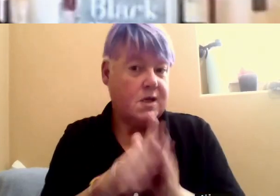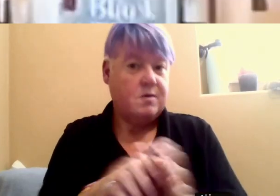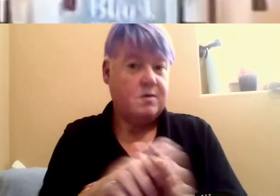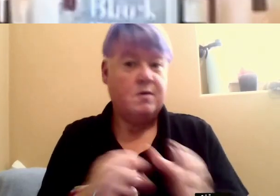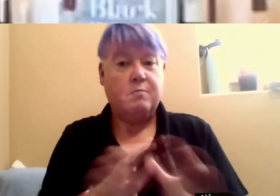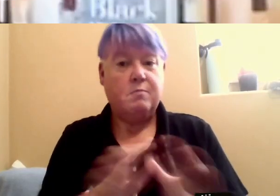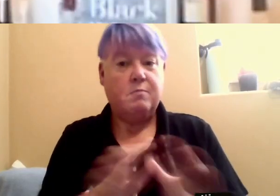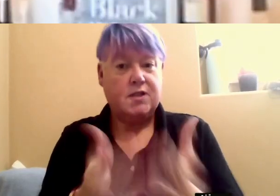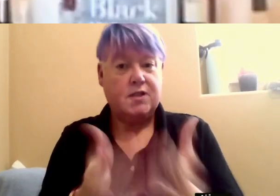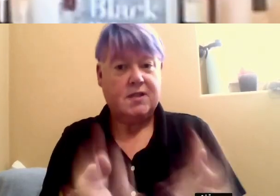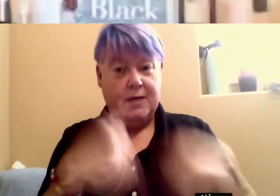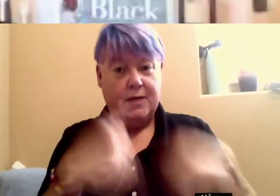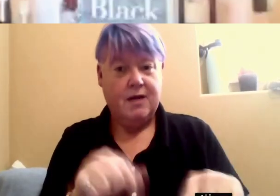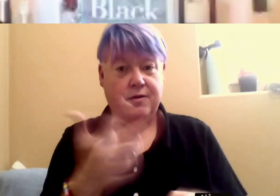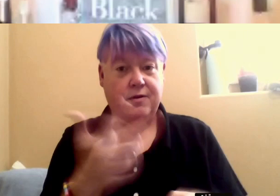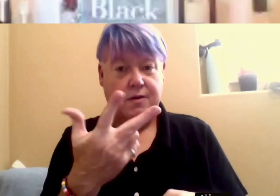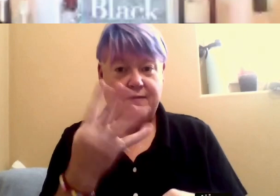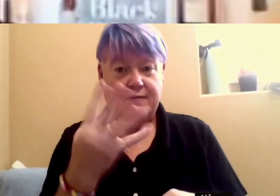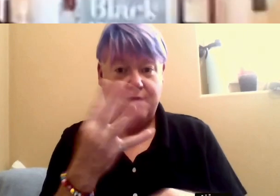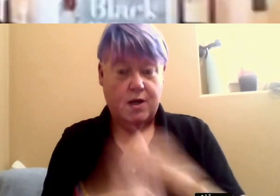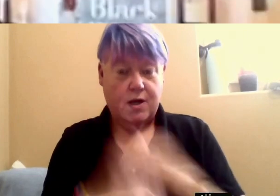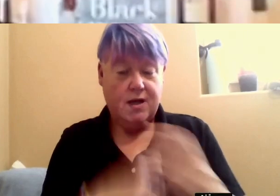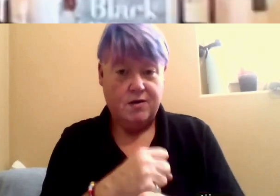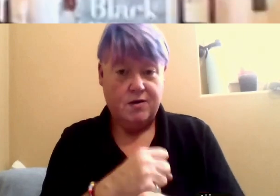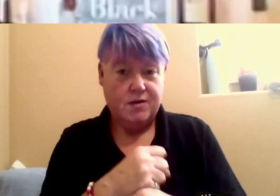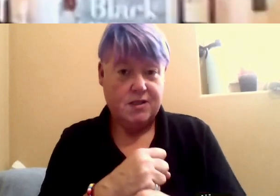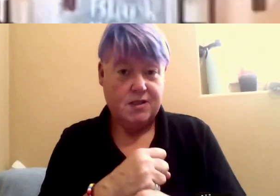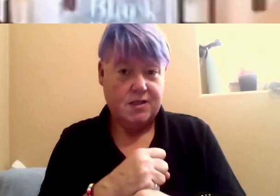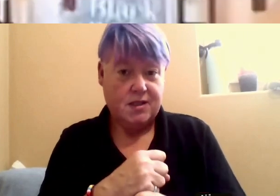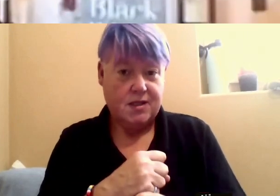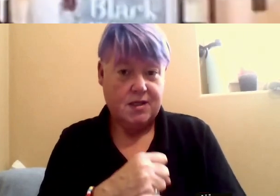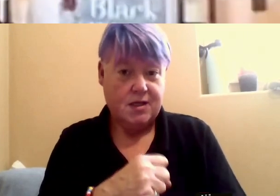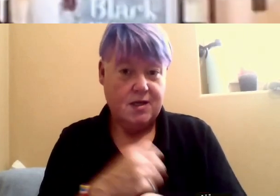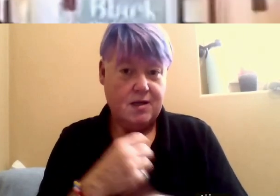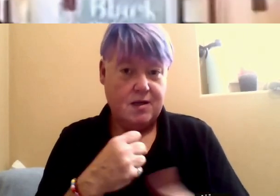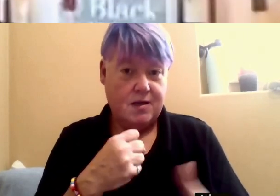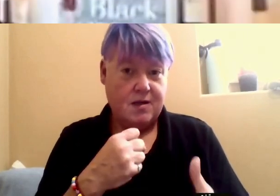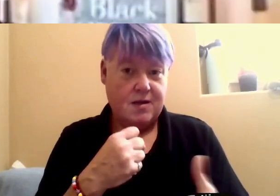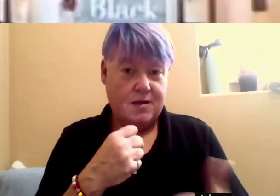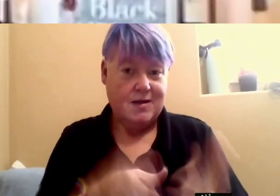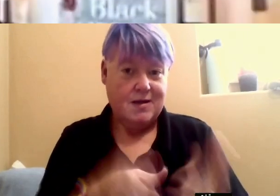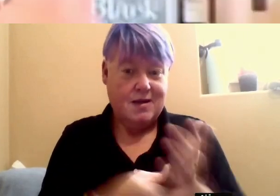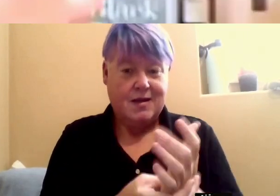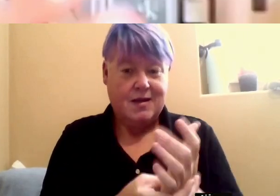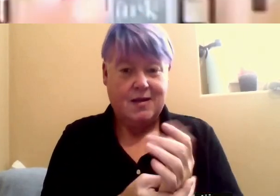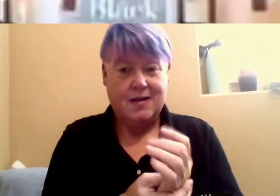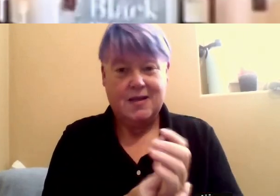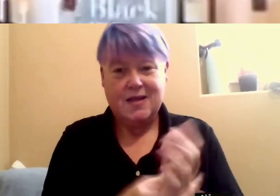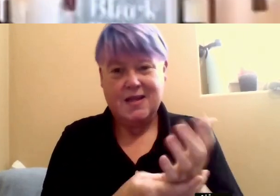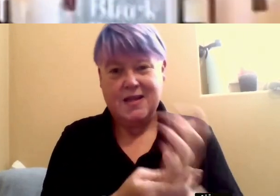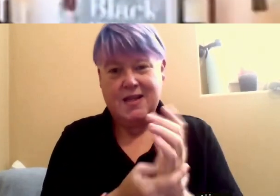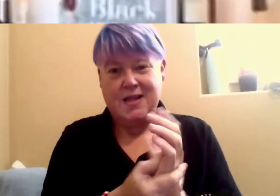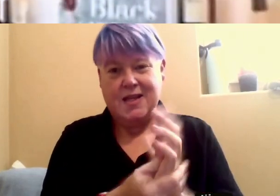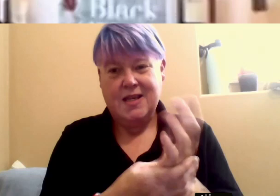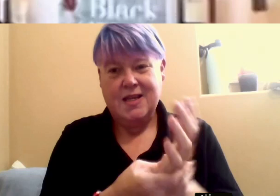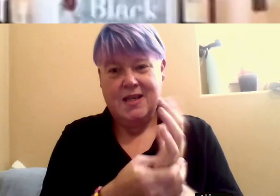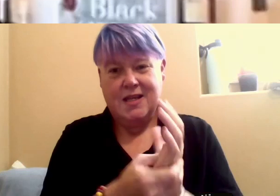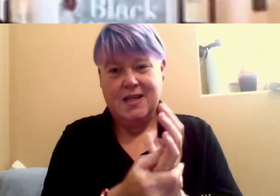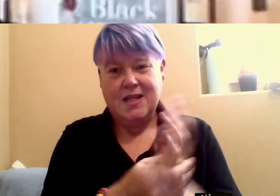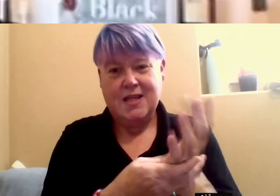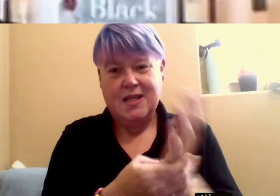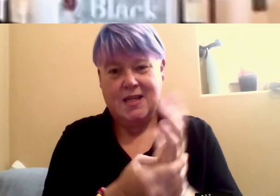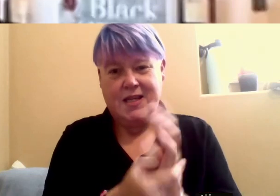4 years. One of them is about Memaguizuak, which is like little people who are